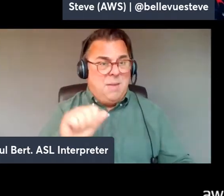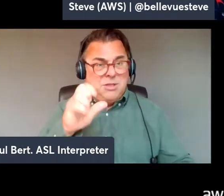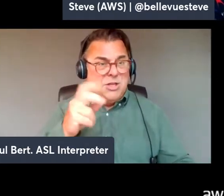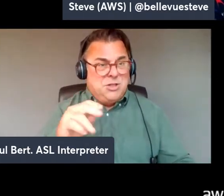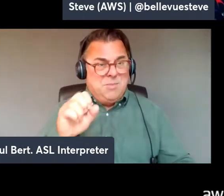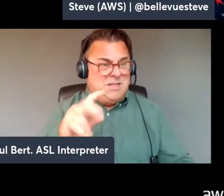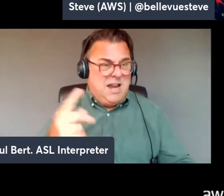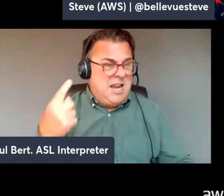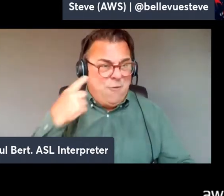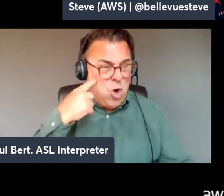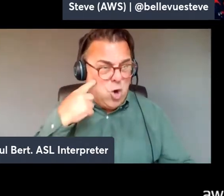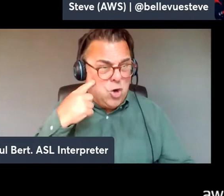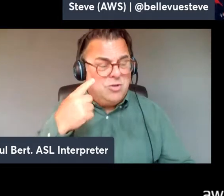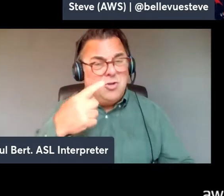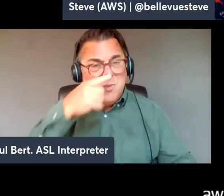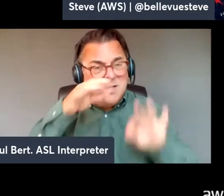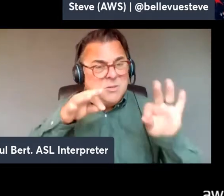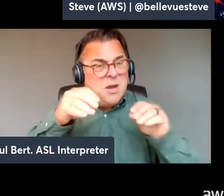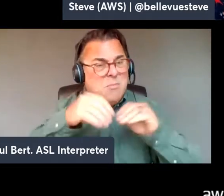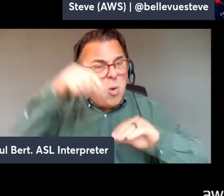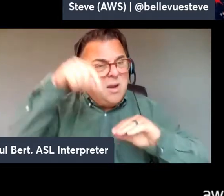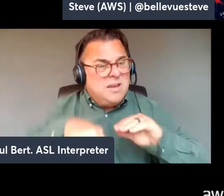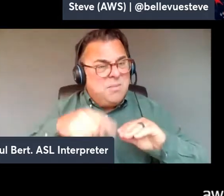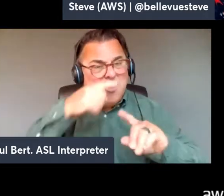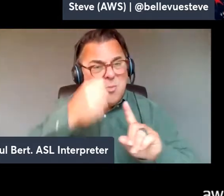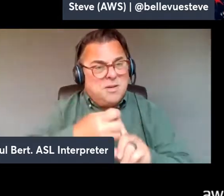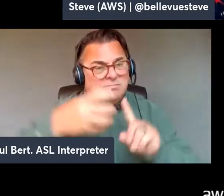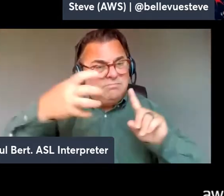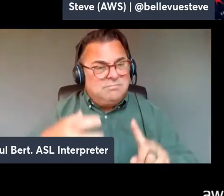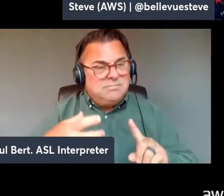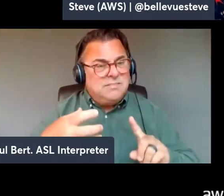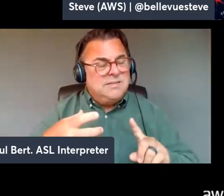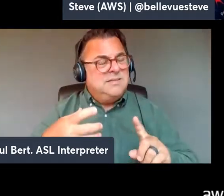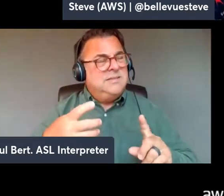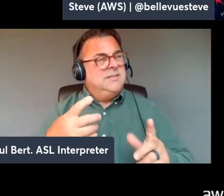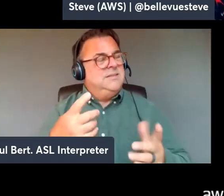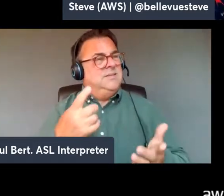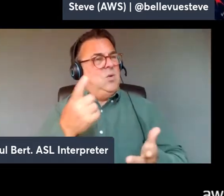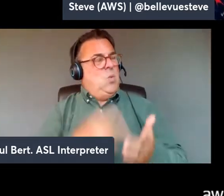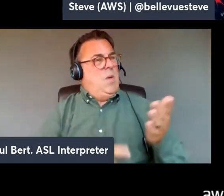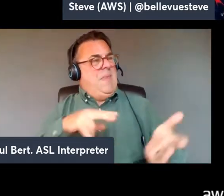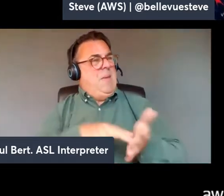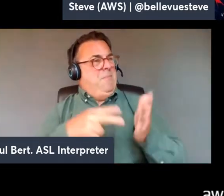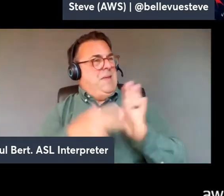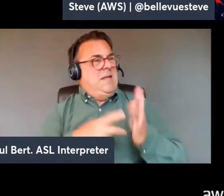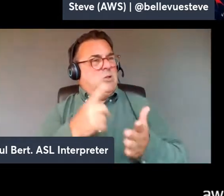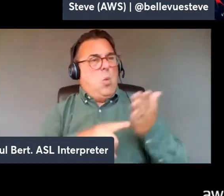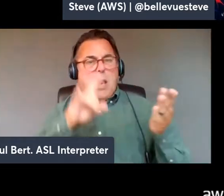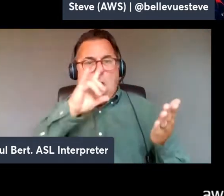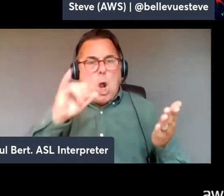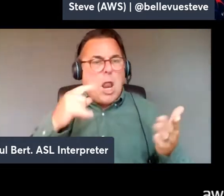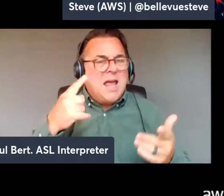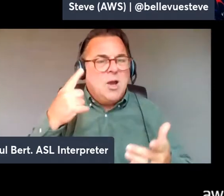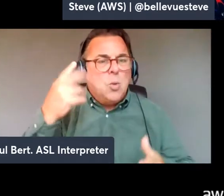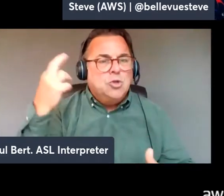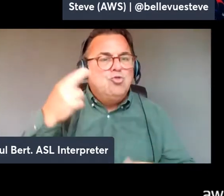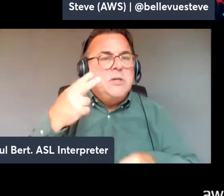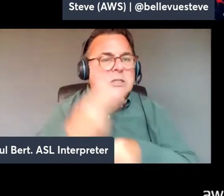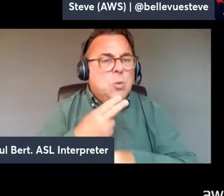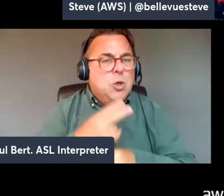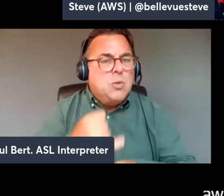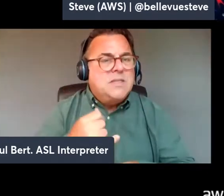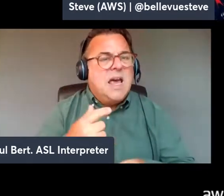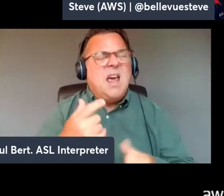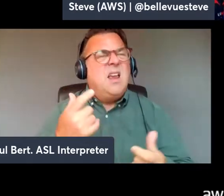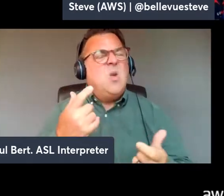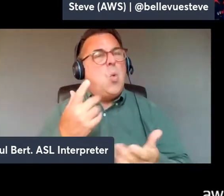SDK. So I'd love to learn a little bit more about, can you tell the, you know, everybody what it is, what it's used for, and maybe what a couple